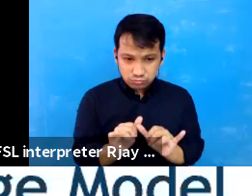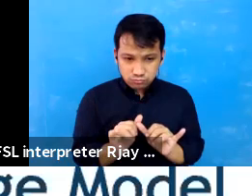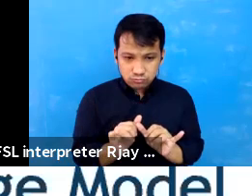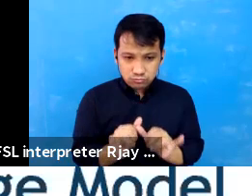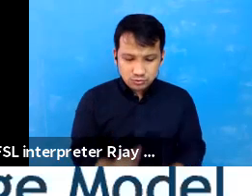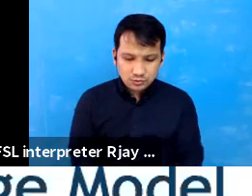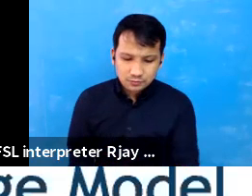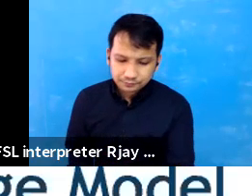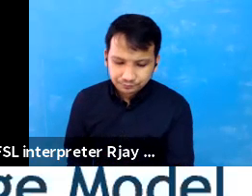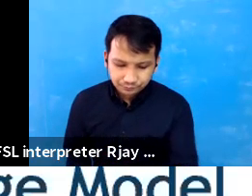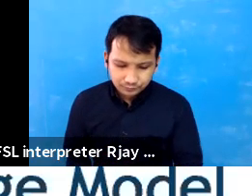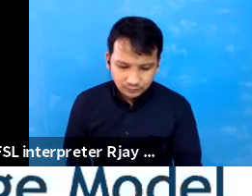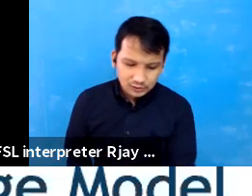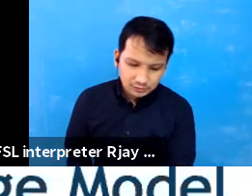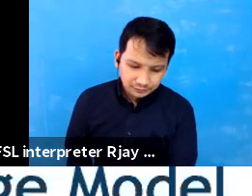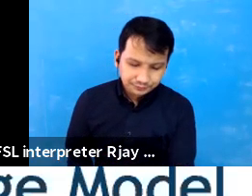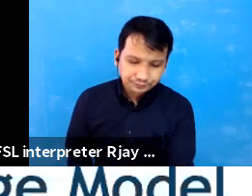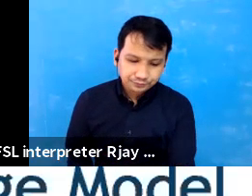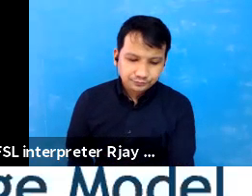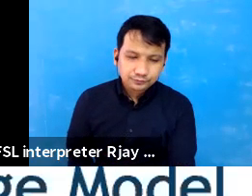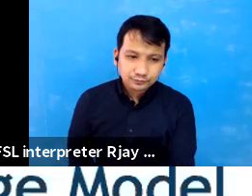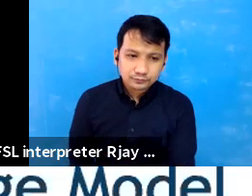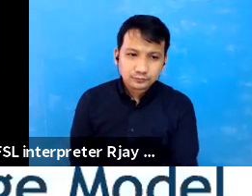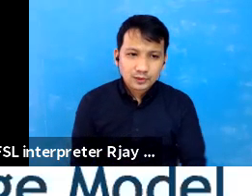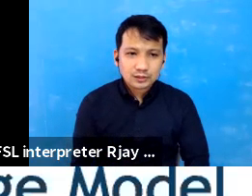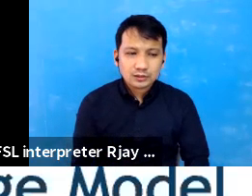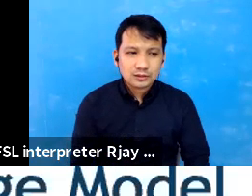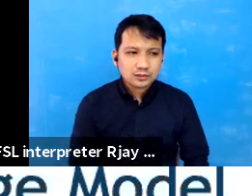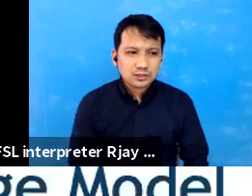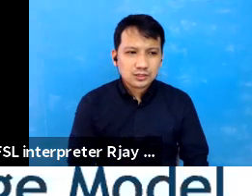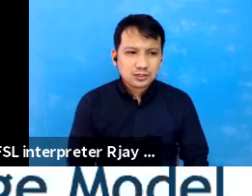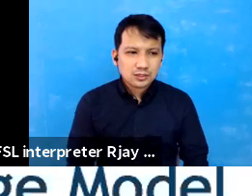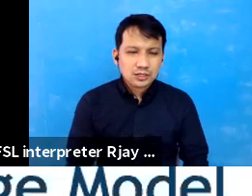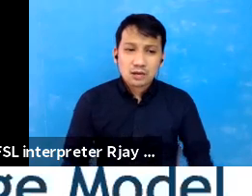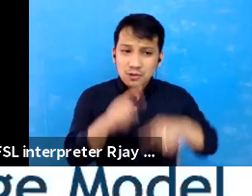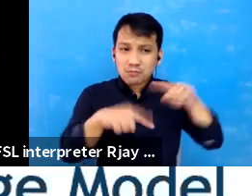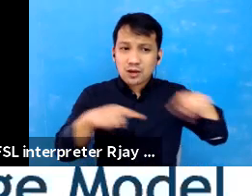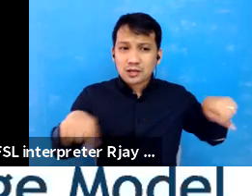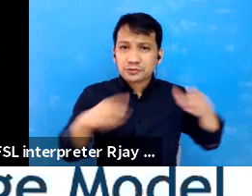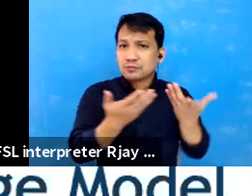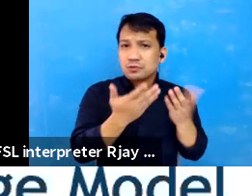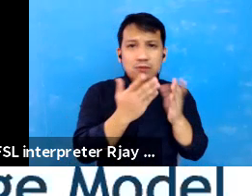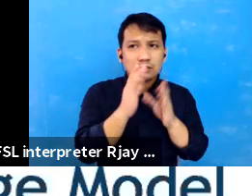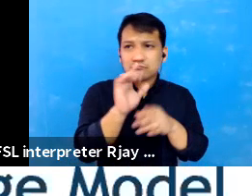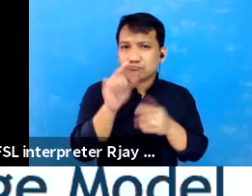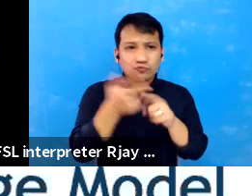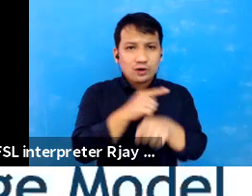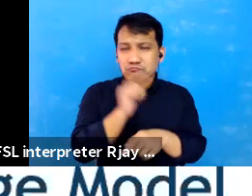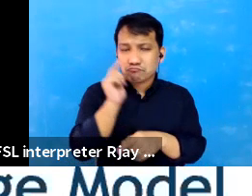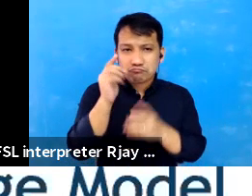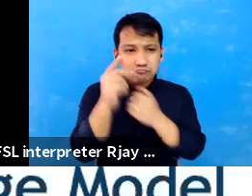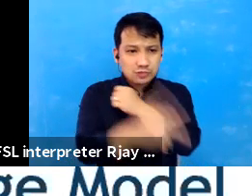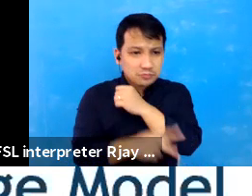they likewise are cognizant of the roles that various local leaders, from the provinces to the cities and